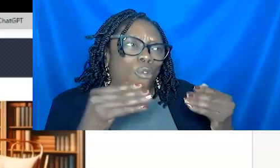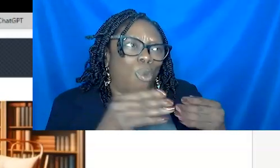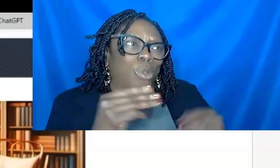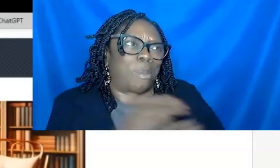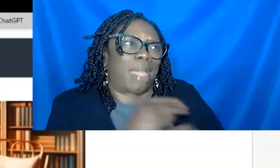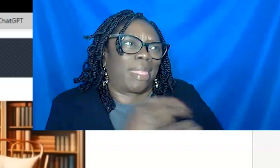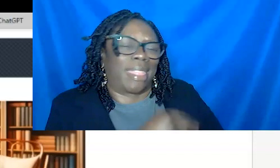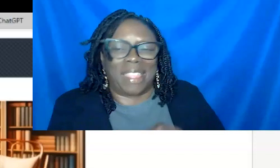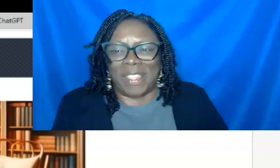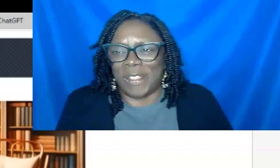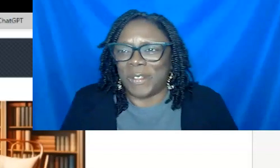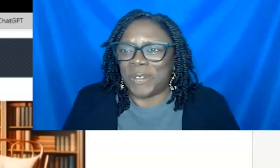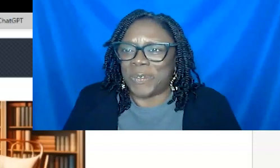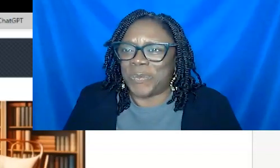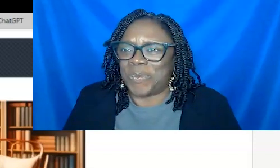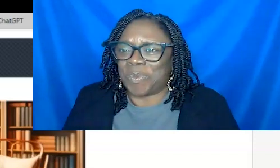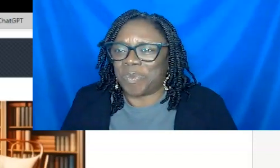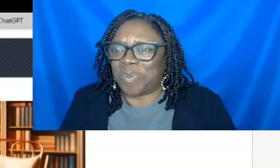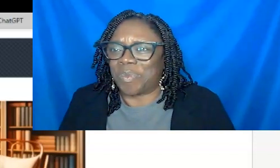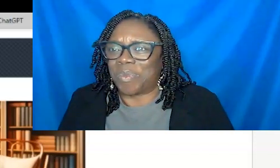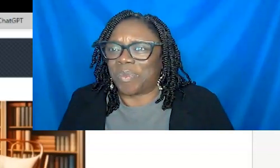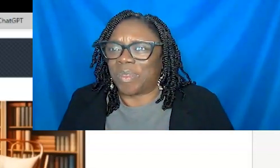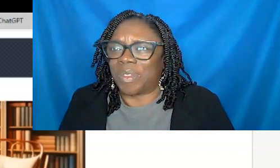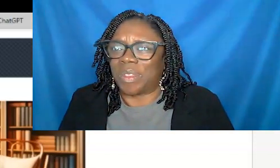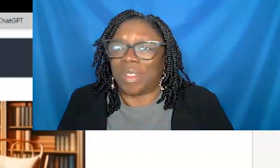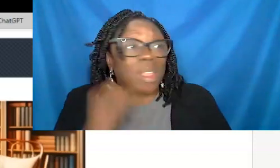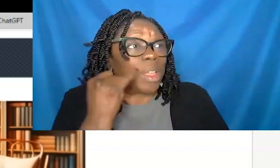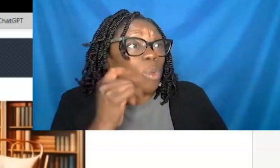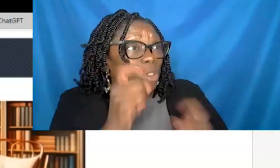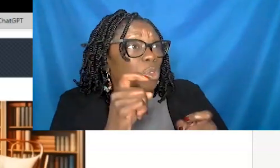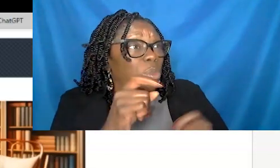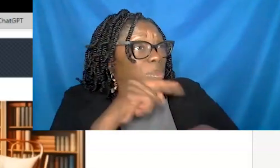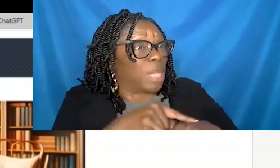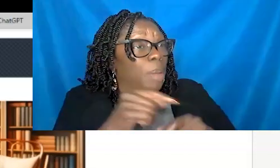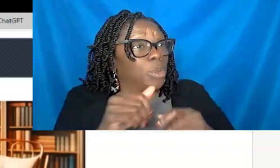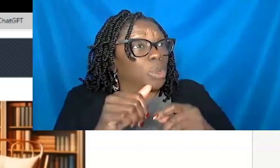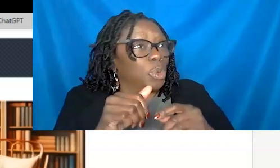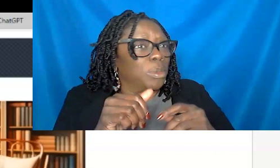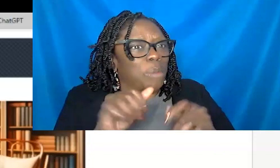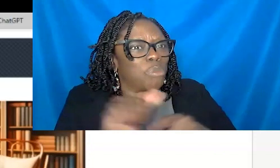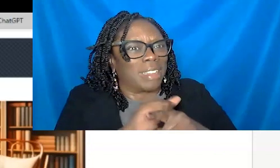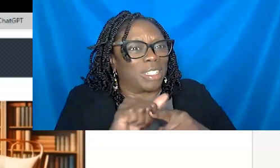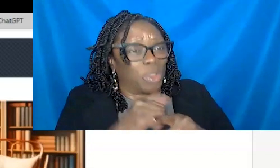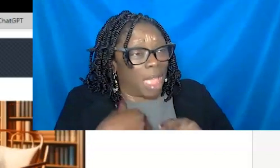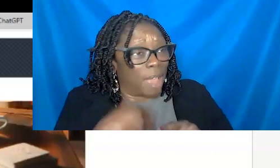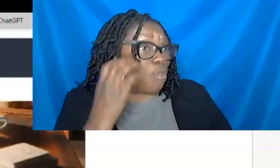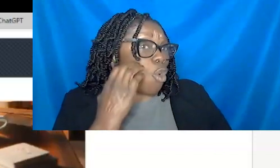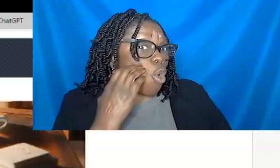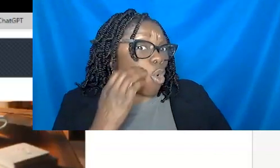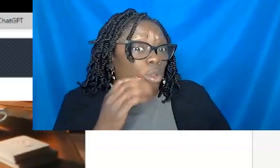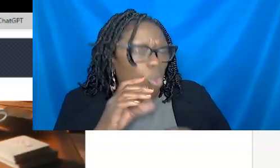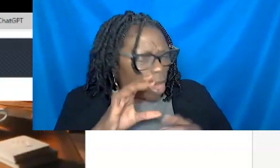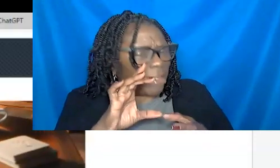So if you do have a device, one thing, so we do want to give you a little bit of time to be able to play with this as well. So if you do have a device, feel free to sign